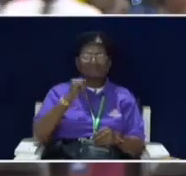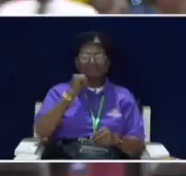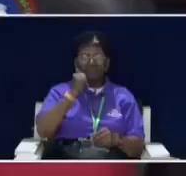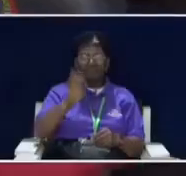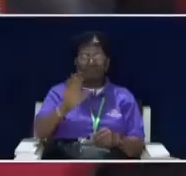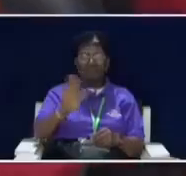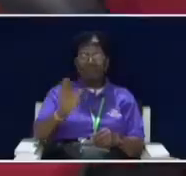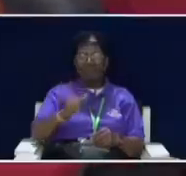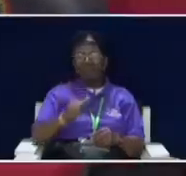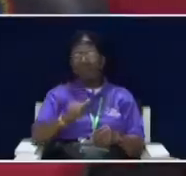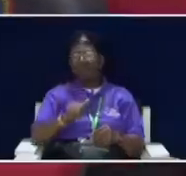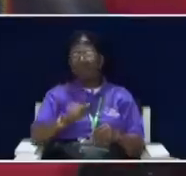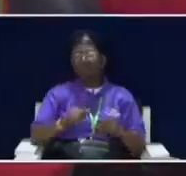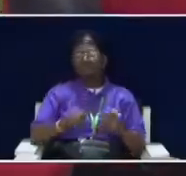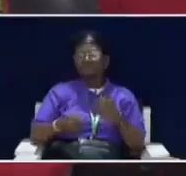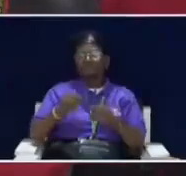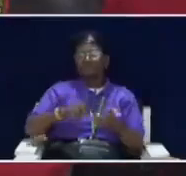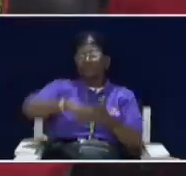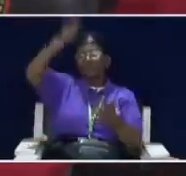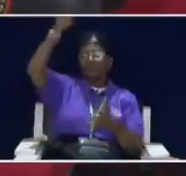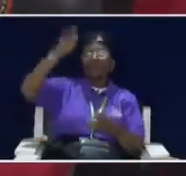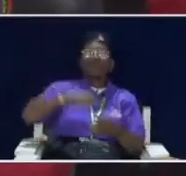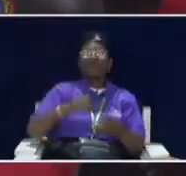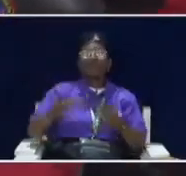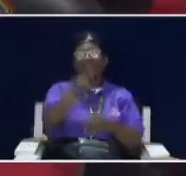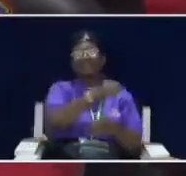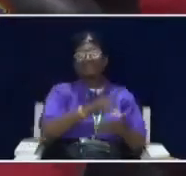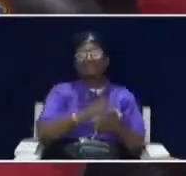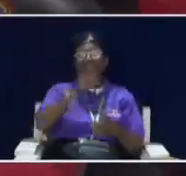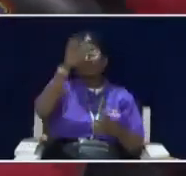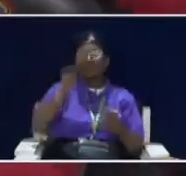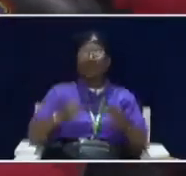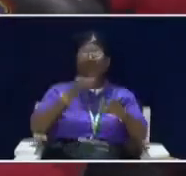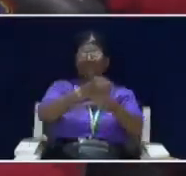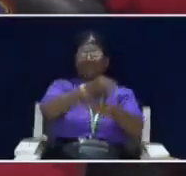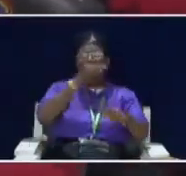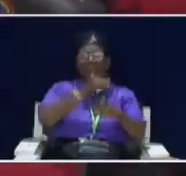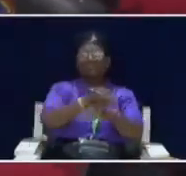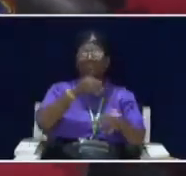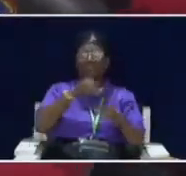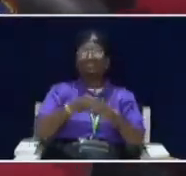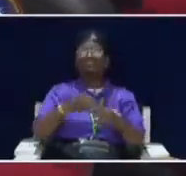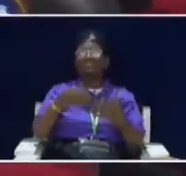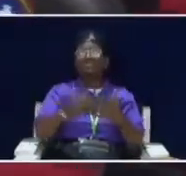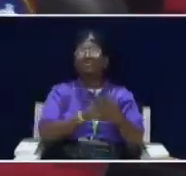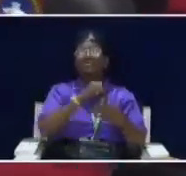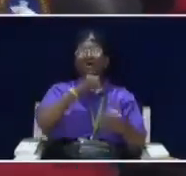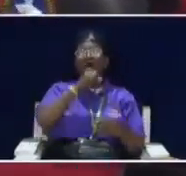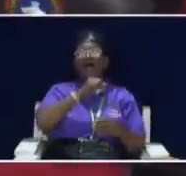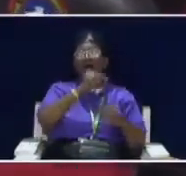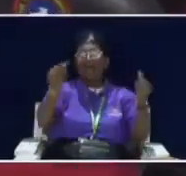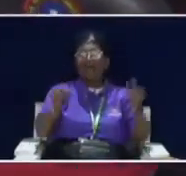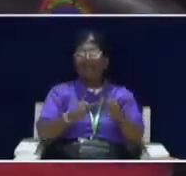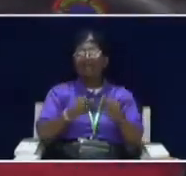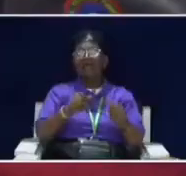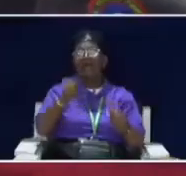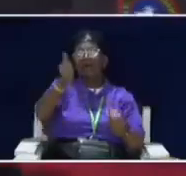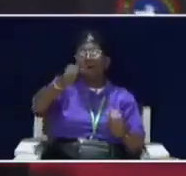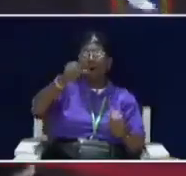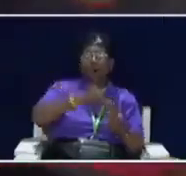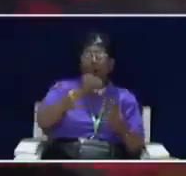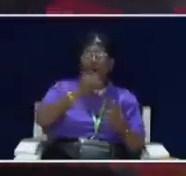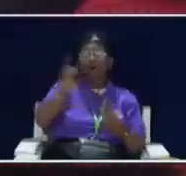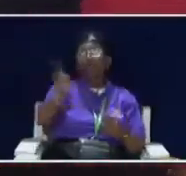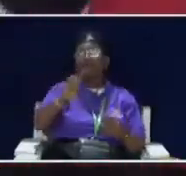force. You have to take it by force. In the new arena, in the old arena, and anywhere you are watching as well, either at work